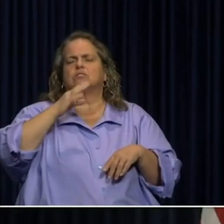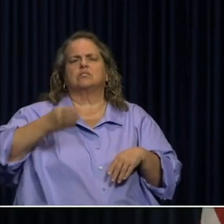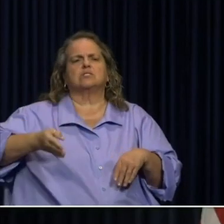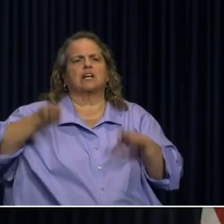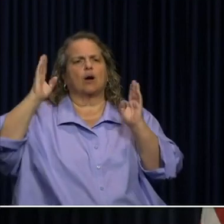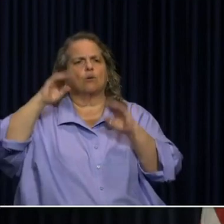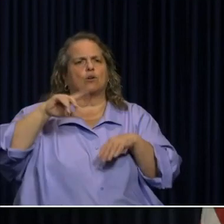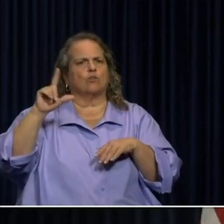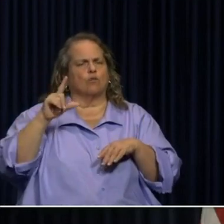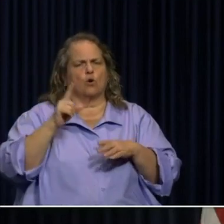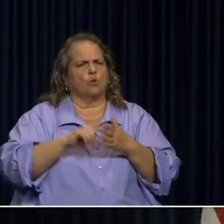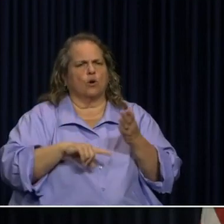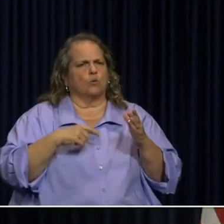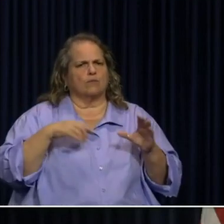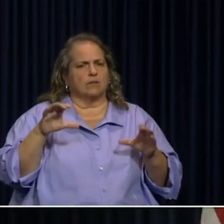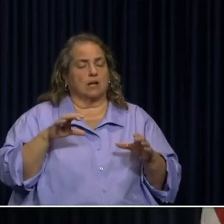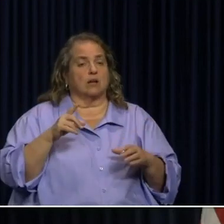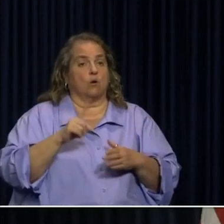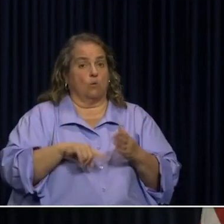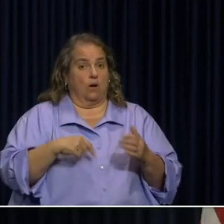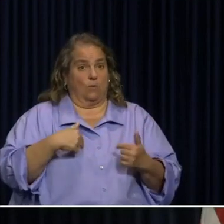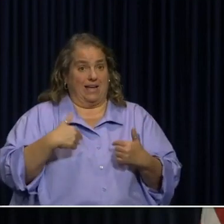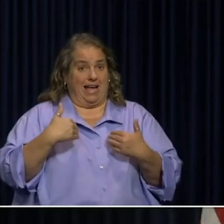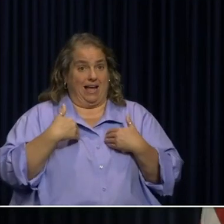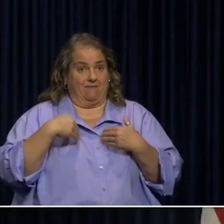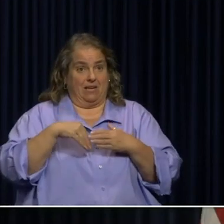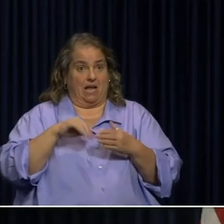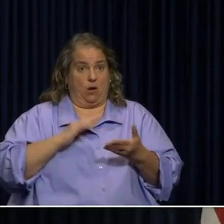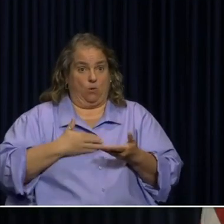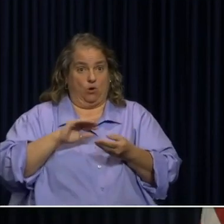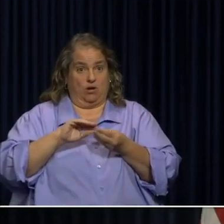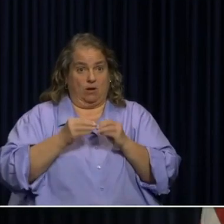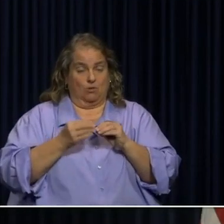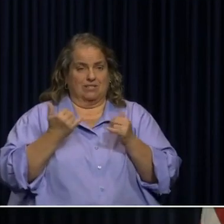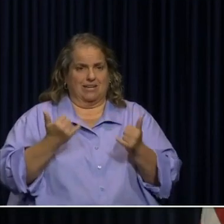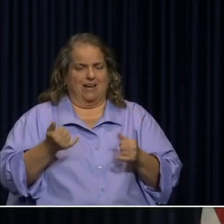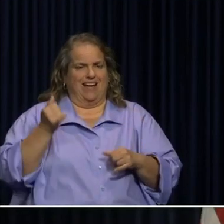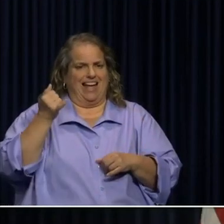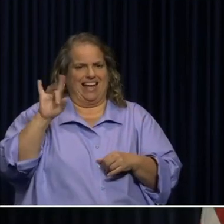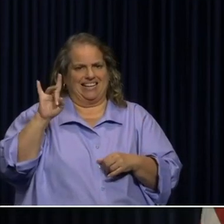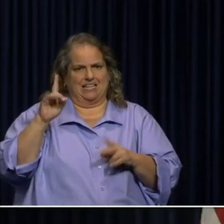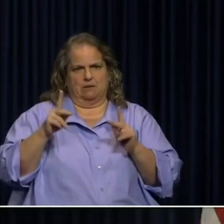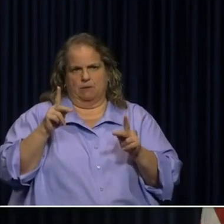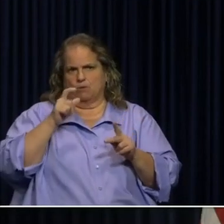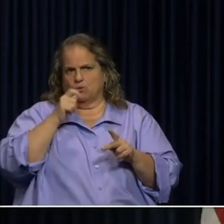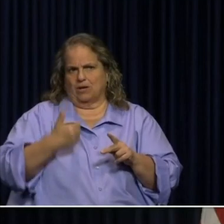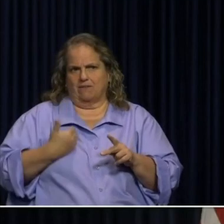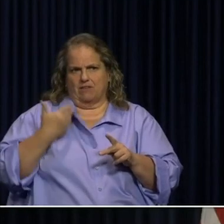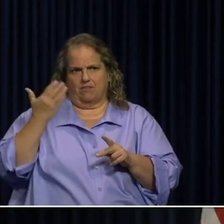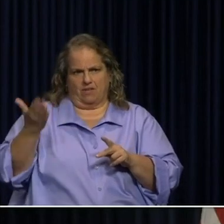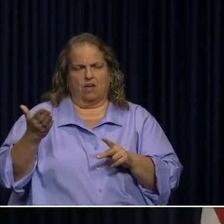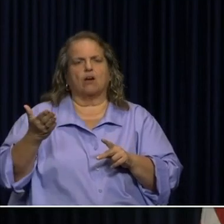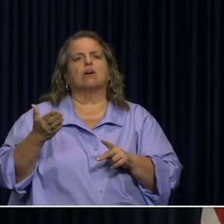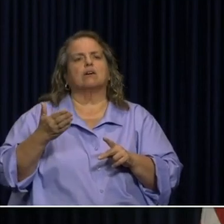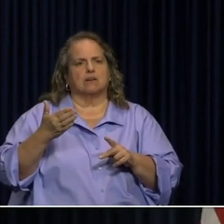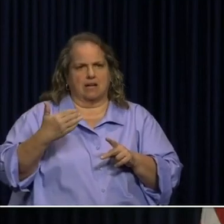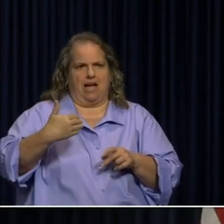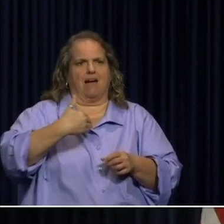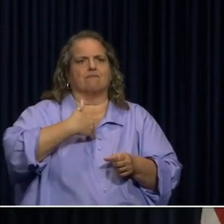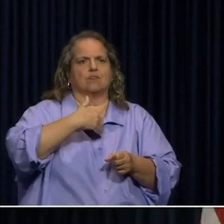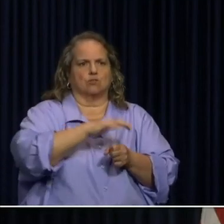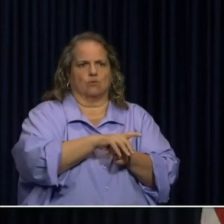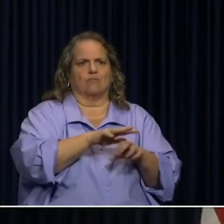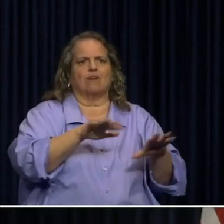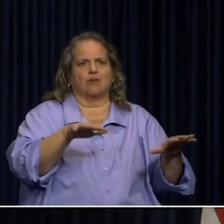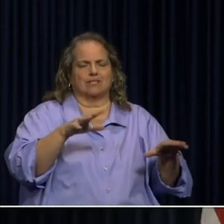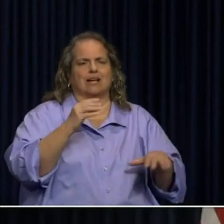going on there. What we have in our numbers are now 18 residents have tested positive and